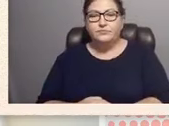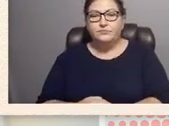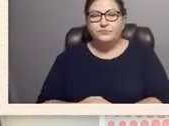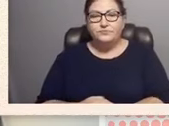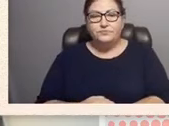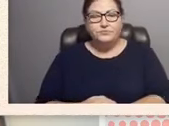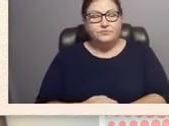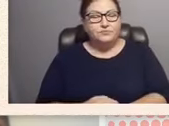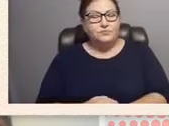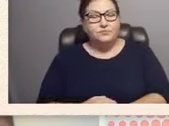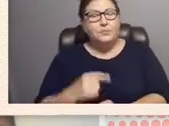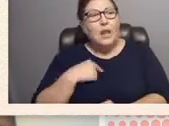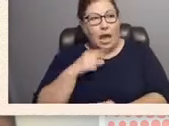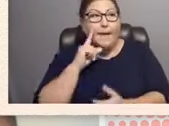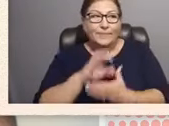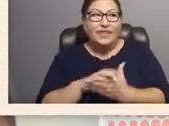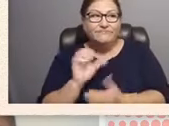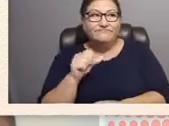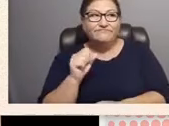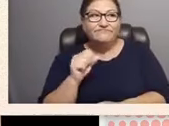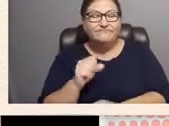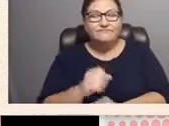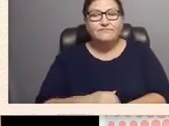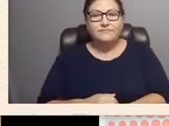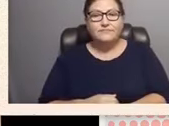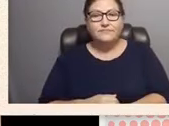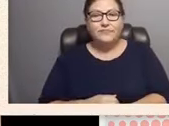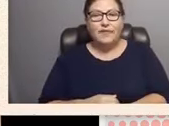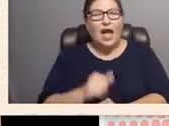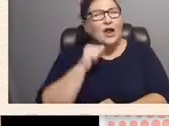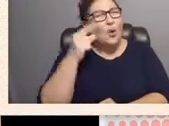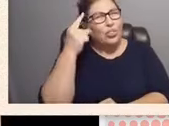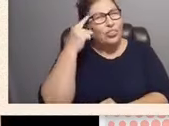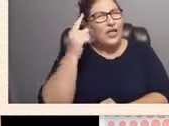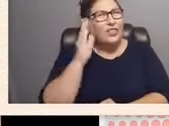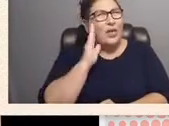I believe so. Like, I don't think they would realize they would,